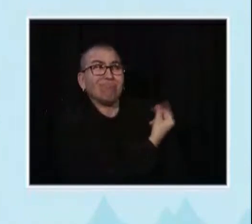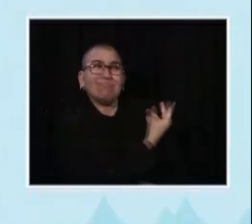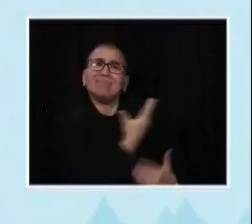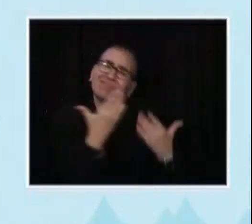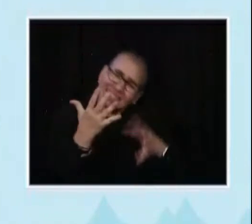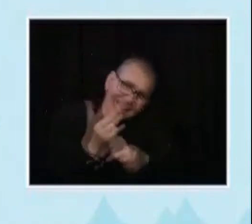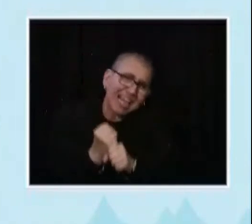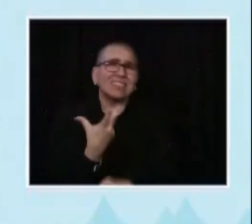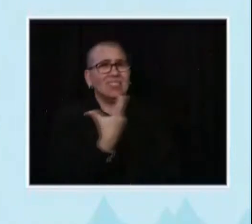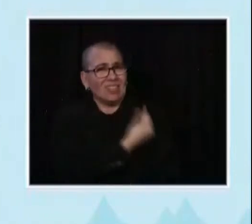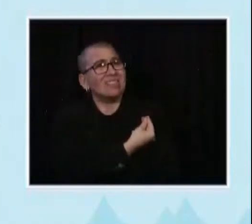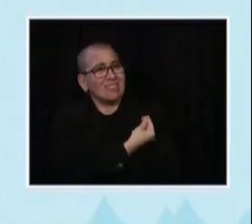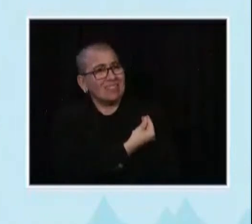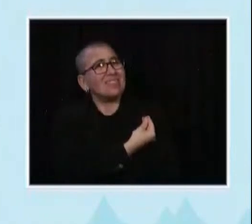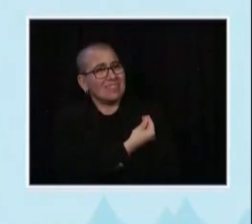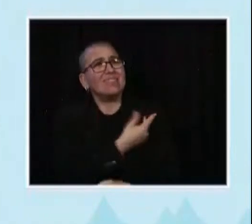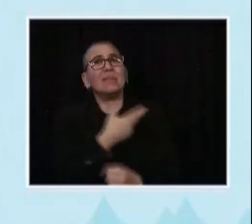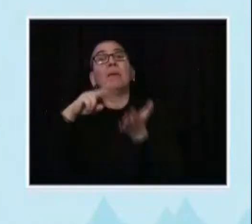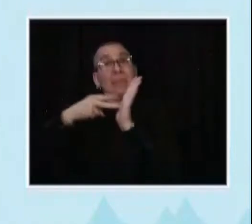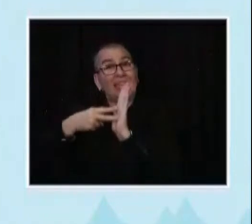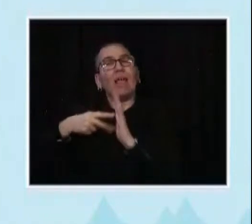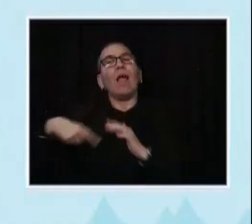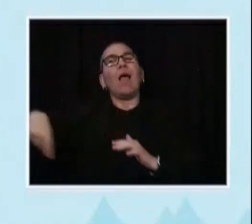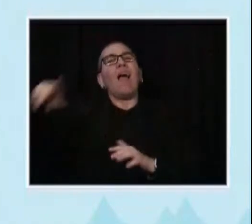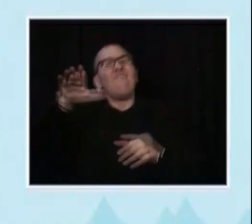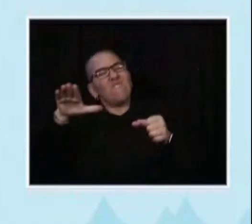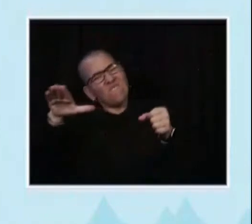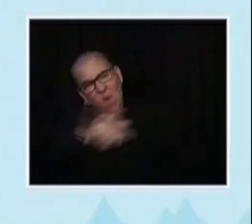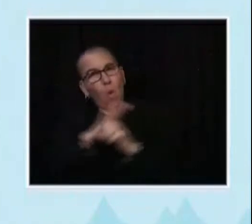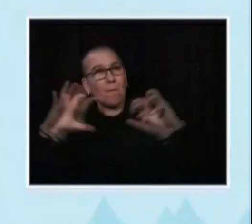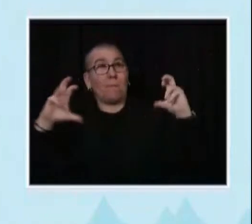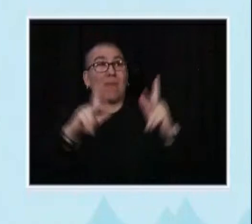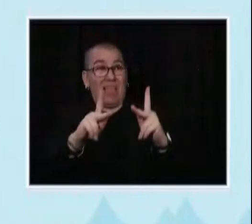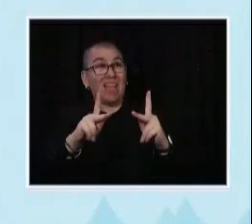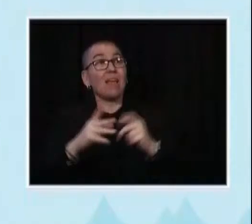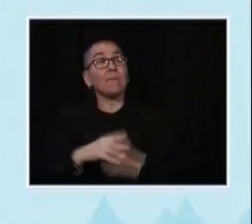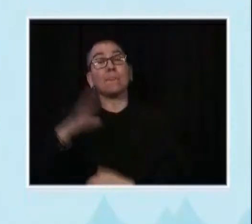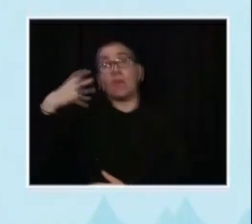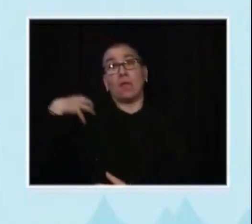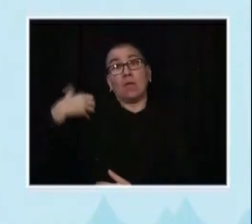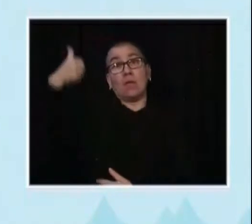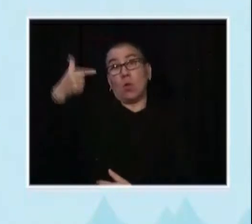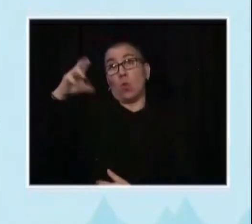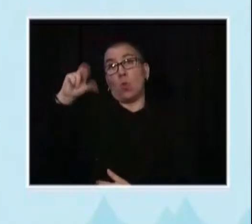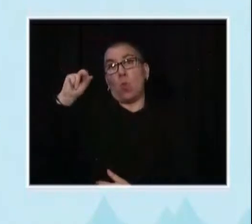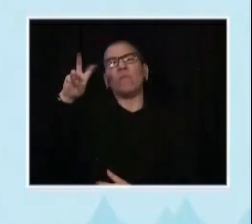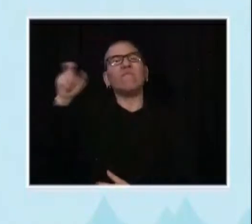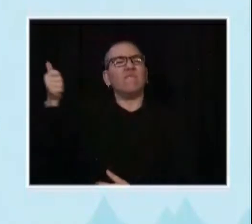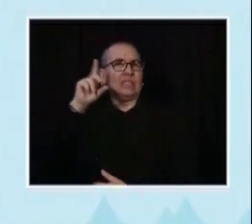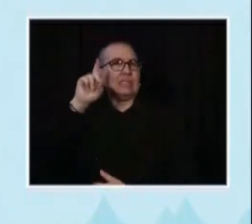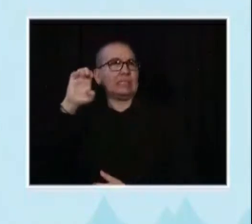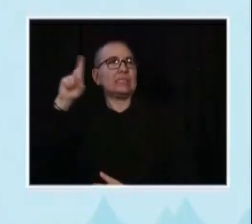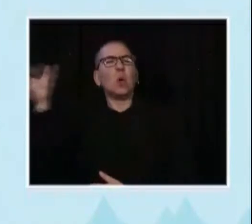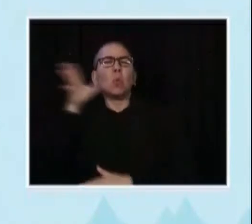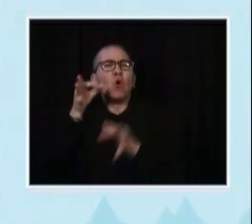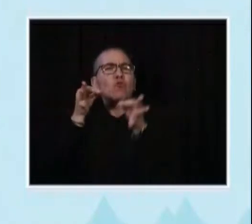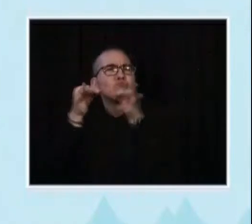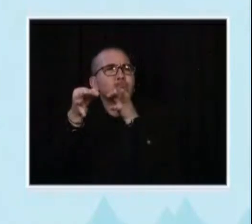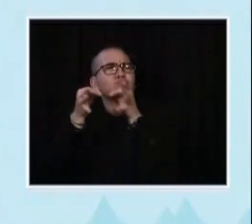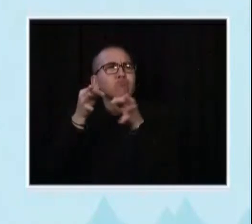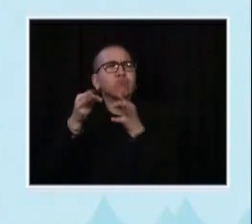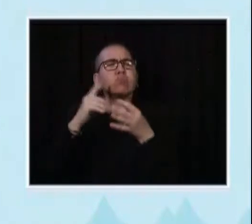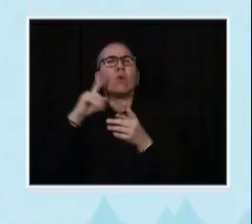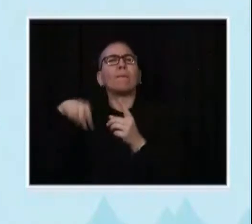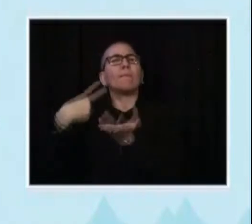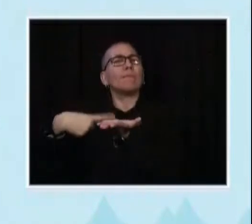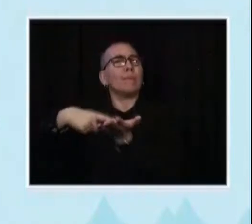And businesses continue to have limited plans in place, and Commissioner Grove will talk about this. Please expect that a lot of businesses, whether it